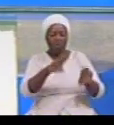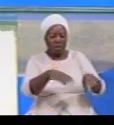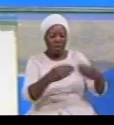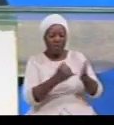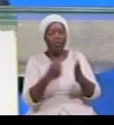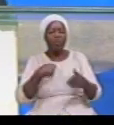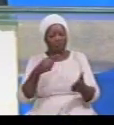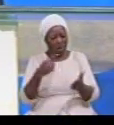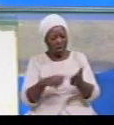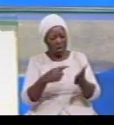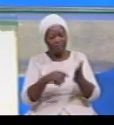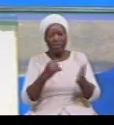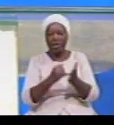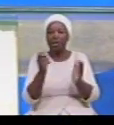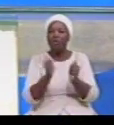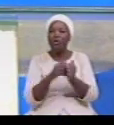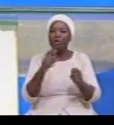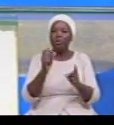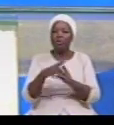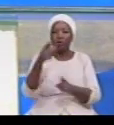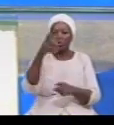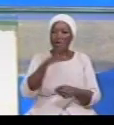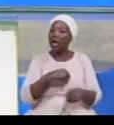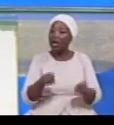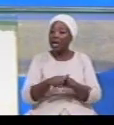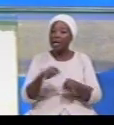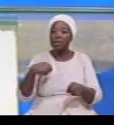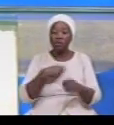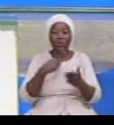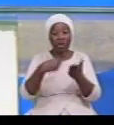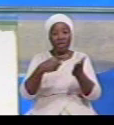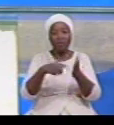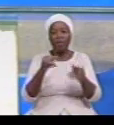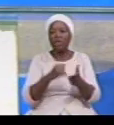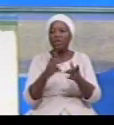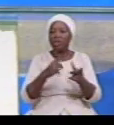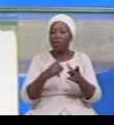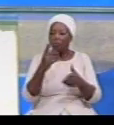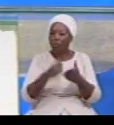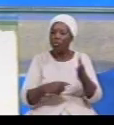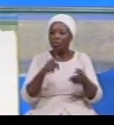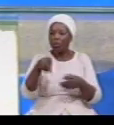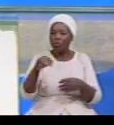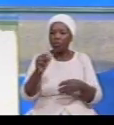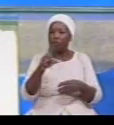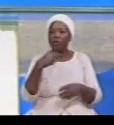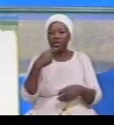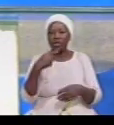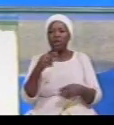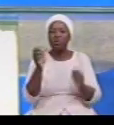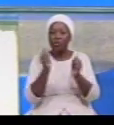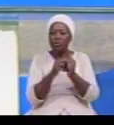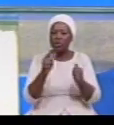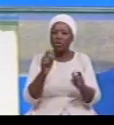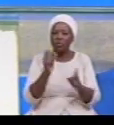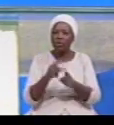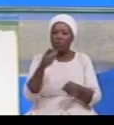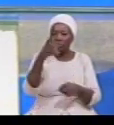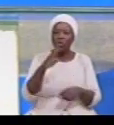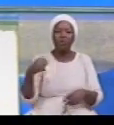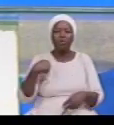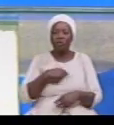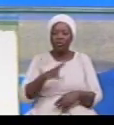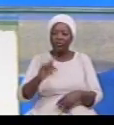of God. And as we examine what Paul the apostle said with the word of God, we find it's